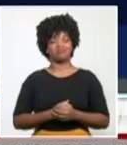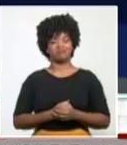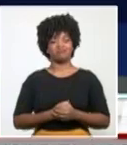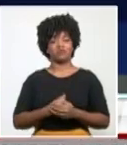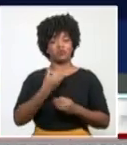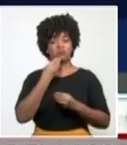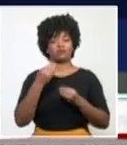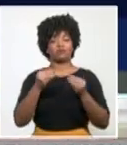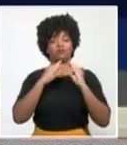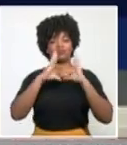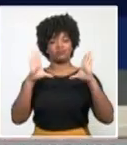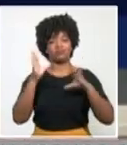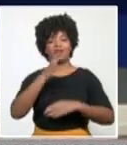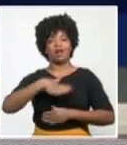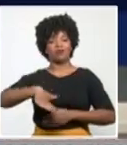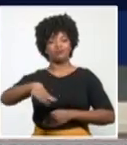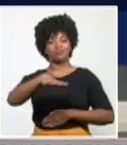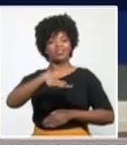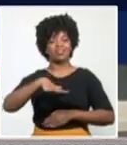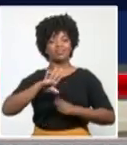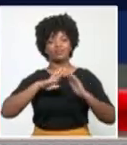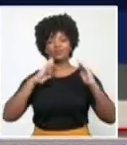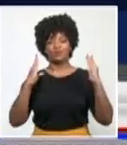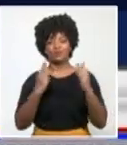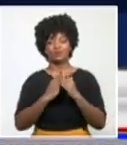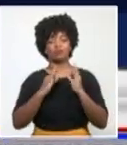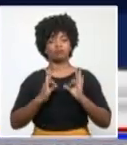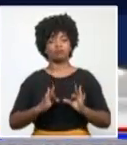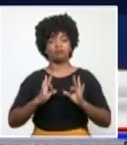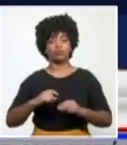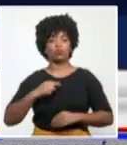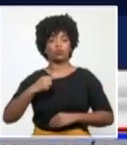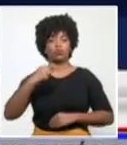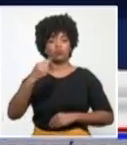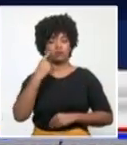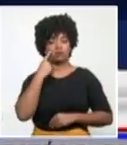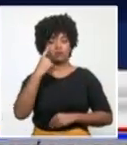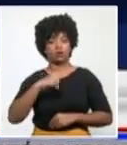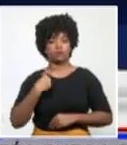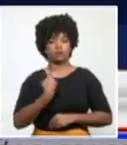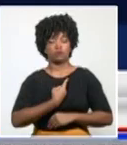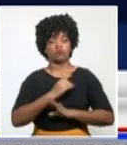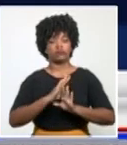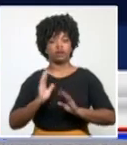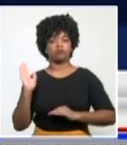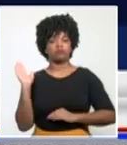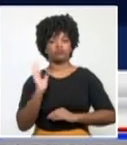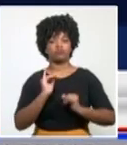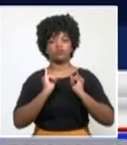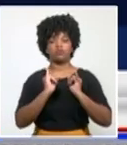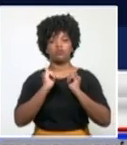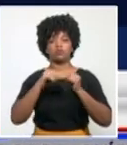Good morning to you all and all those from the media who follow us every day.